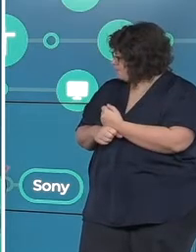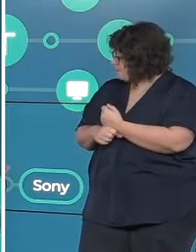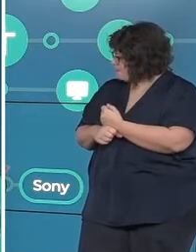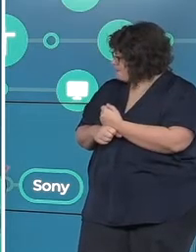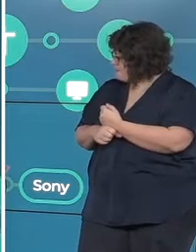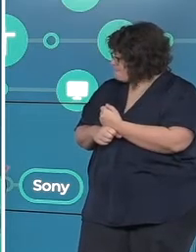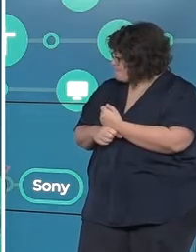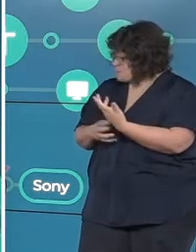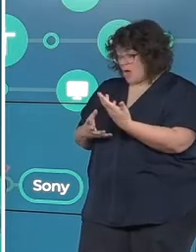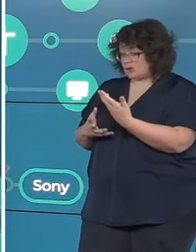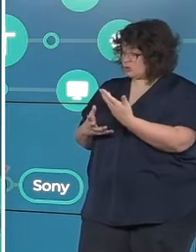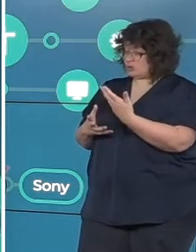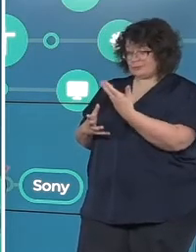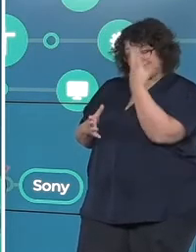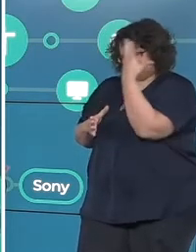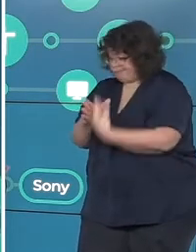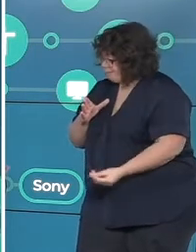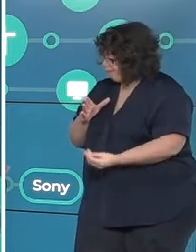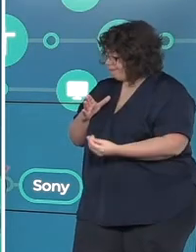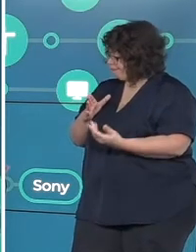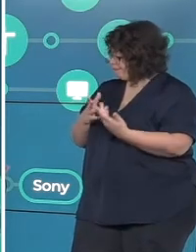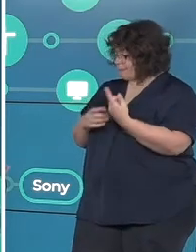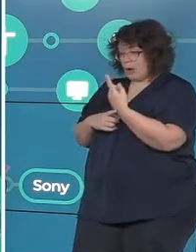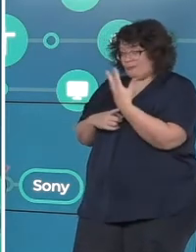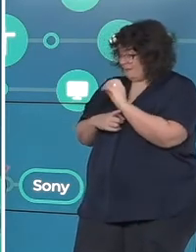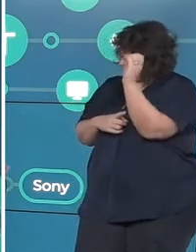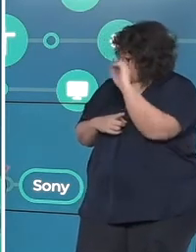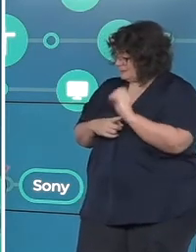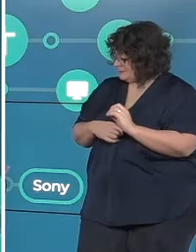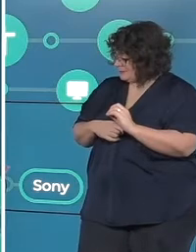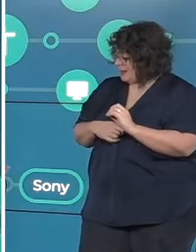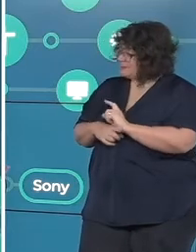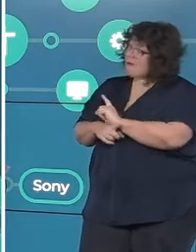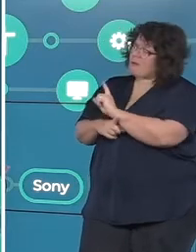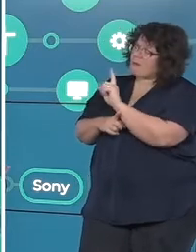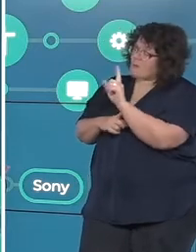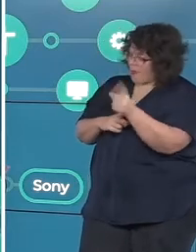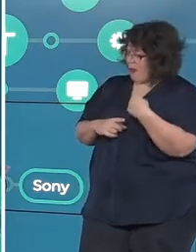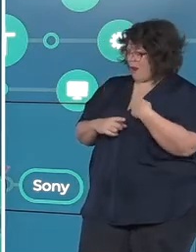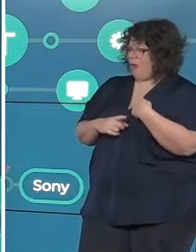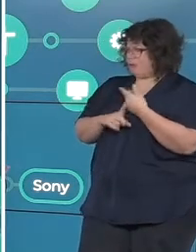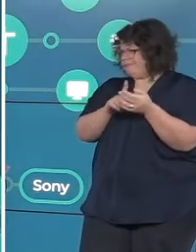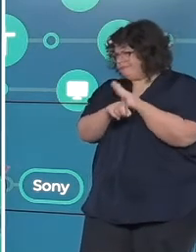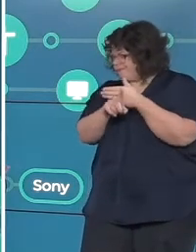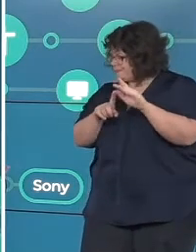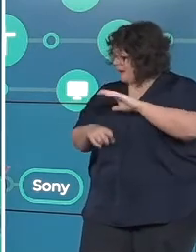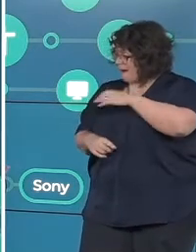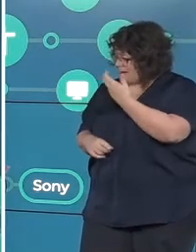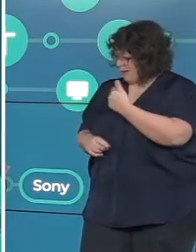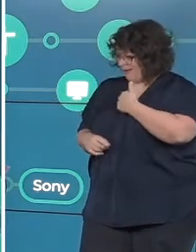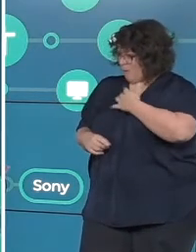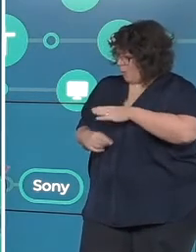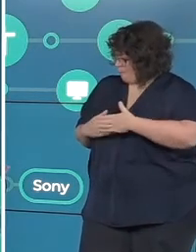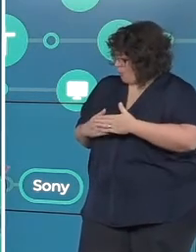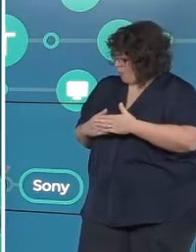and after a while convinced Apple to let me do it more. It was a piece of my job, and I convinced them to let me